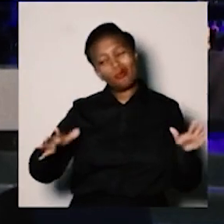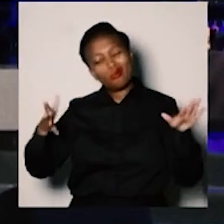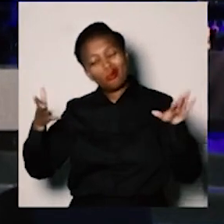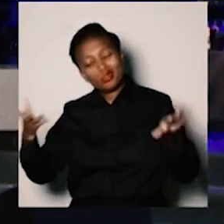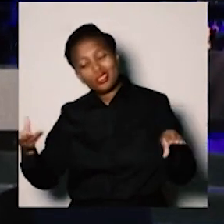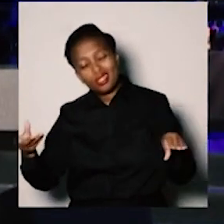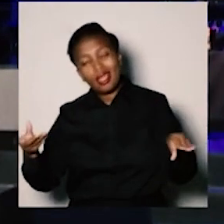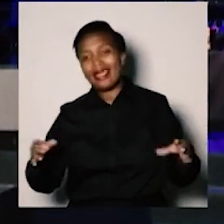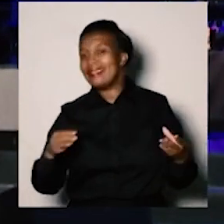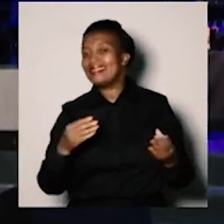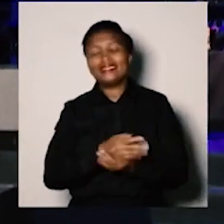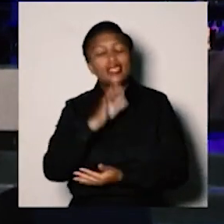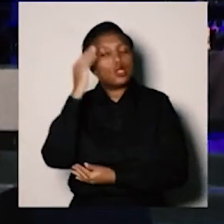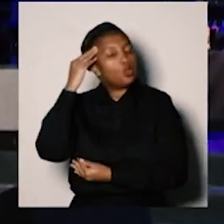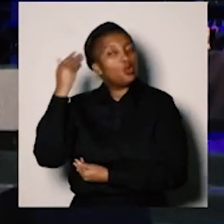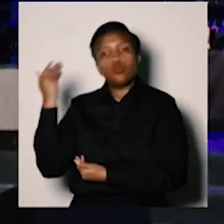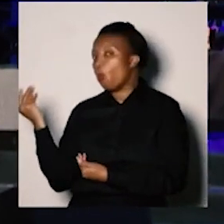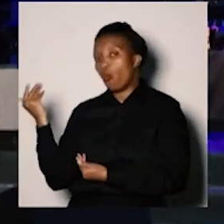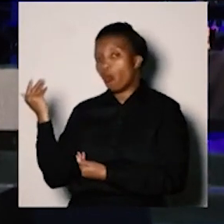being aware they're going to die.